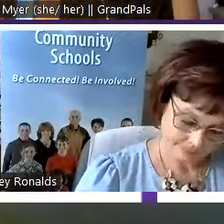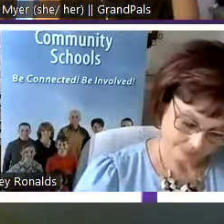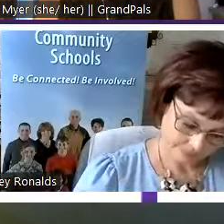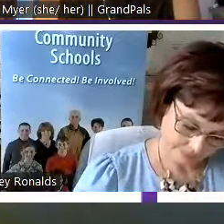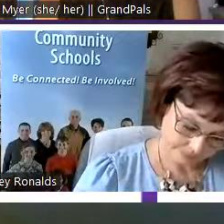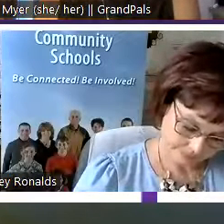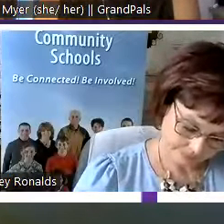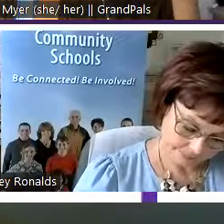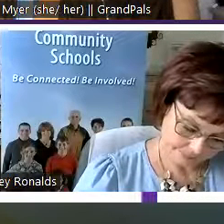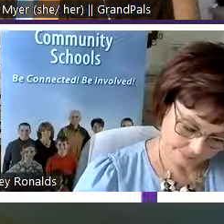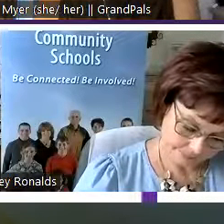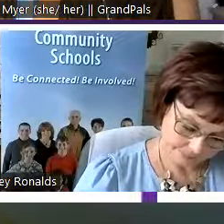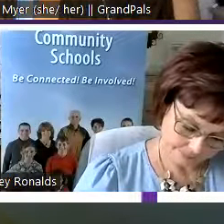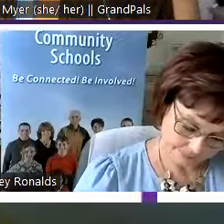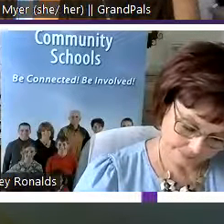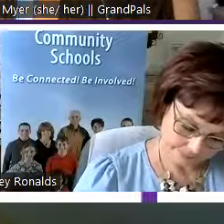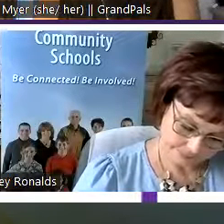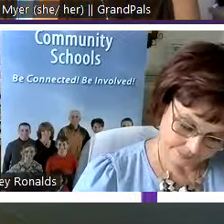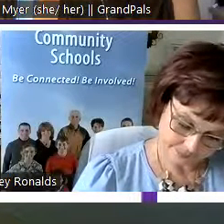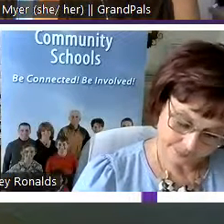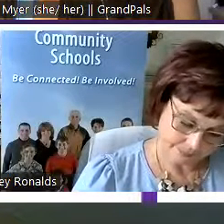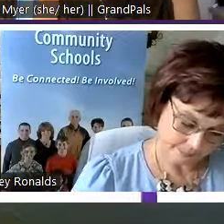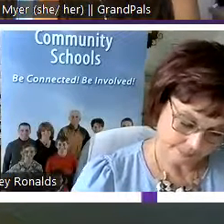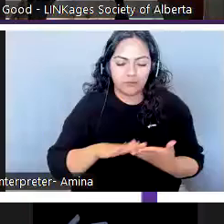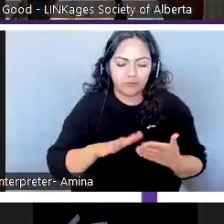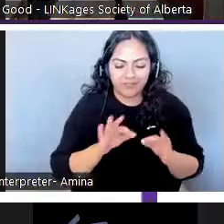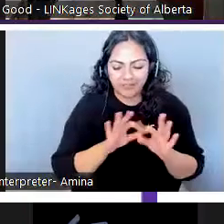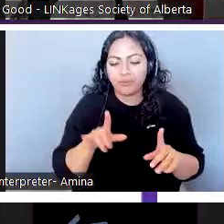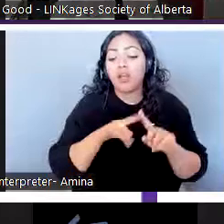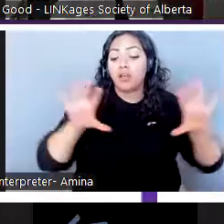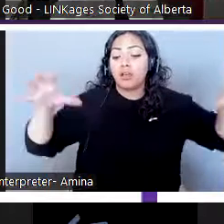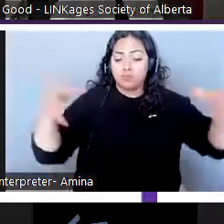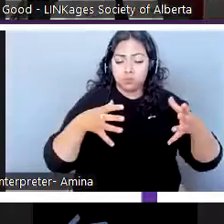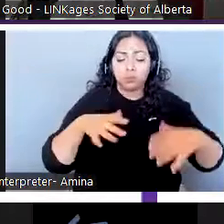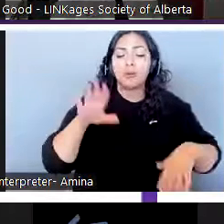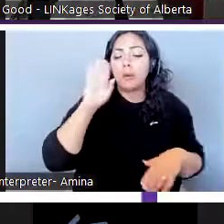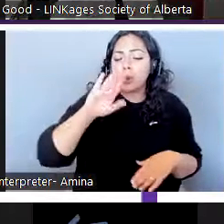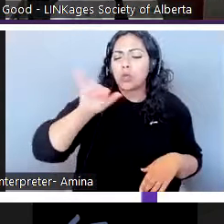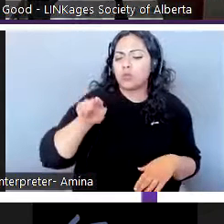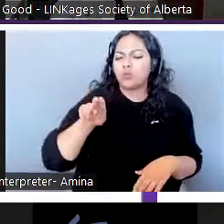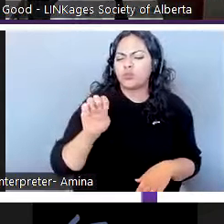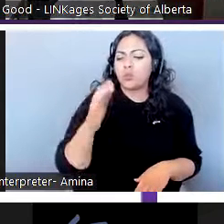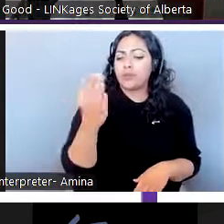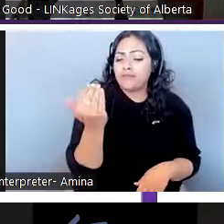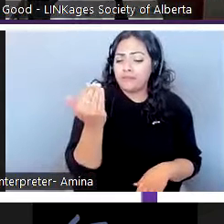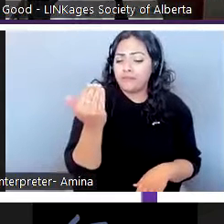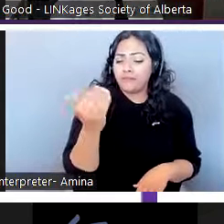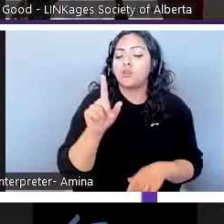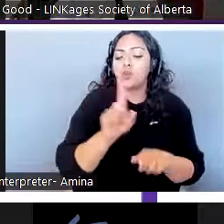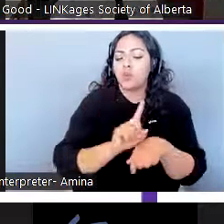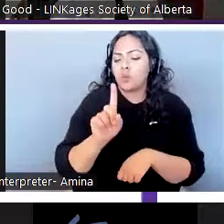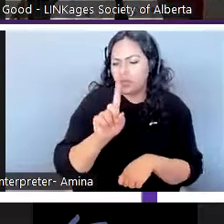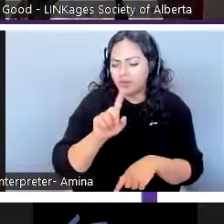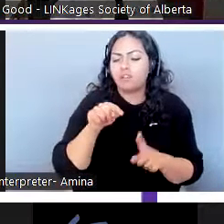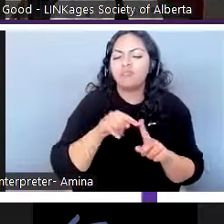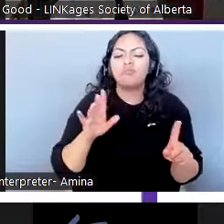Day. We have a panel of speakers that will be joining us across Canada who will speak on the